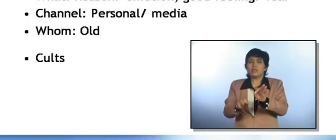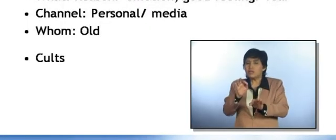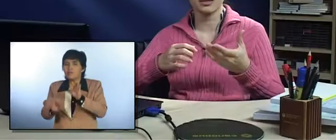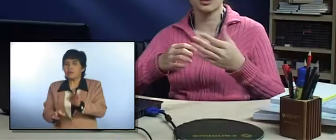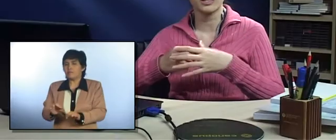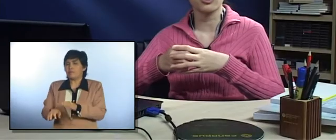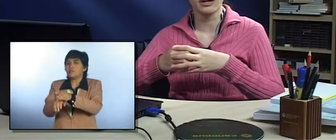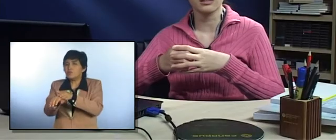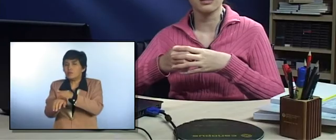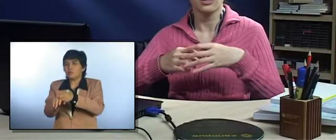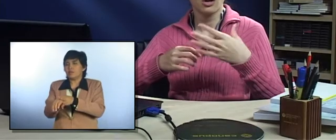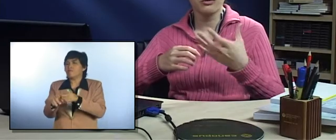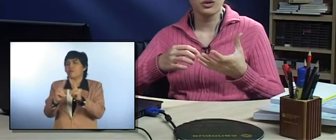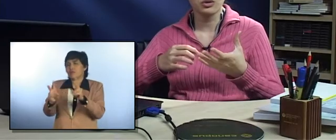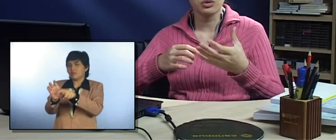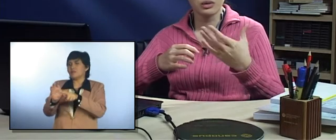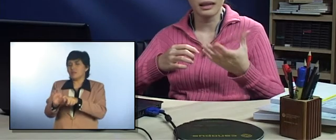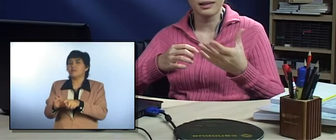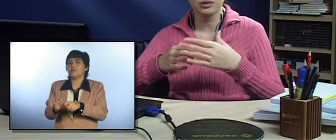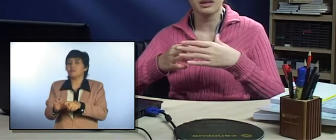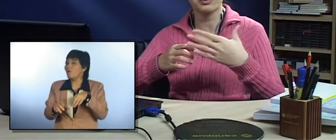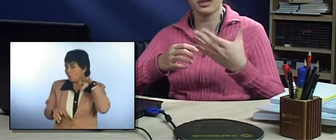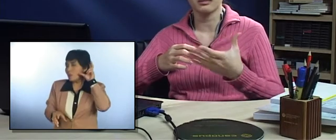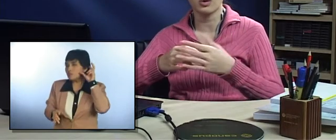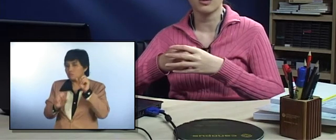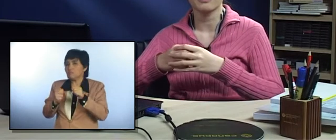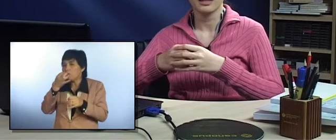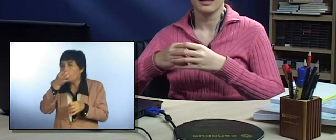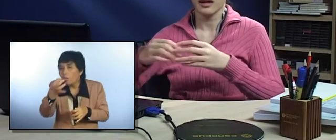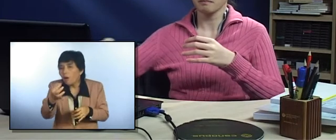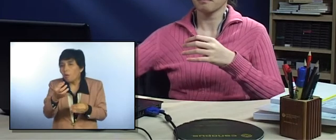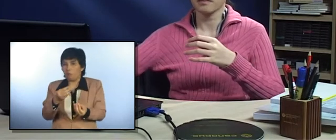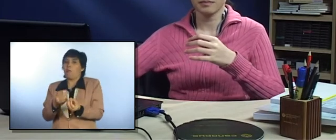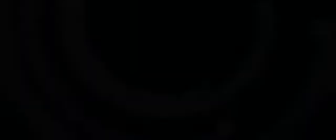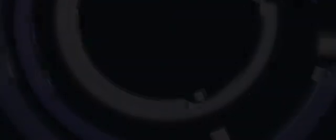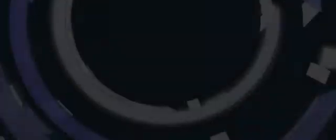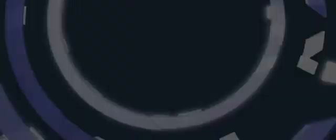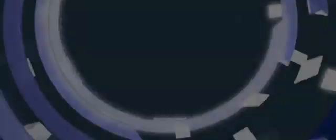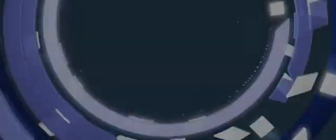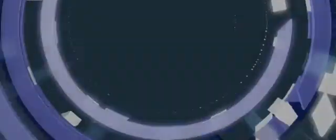perceive that person to be attractive, of course you would listen to that person more. Yep.